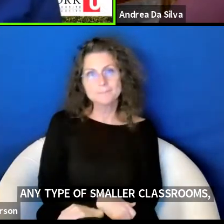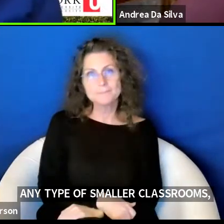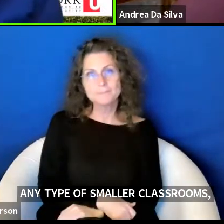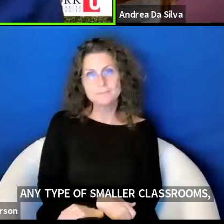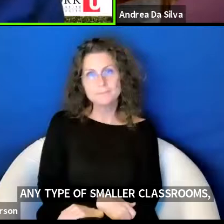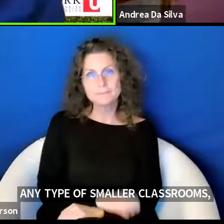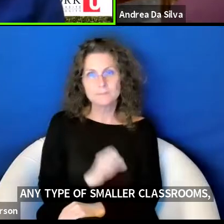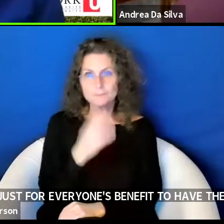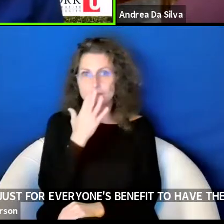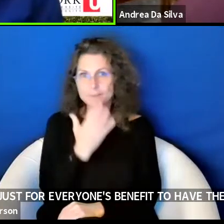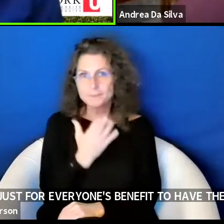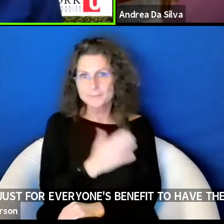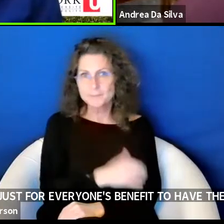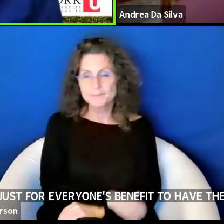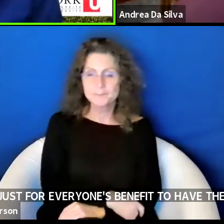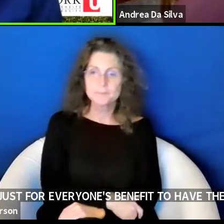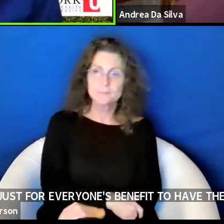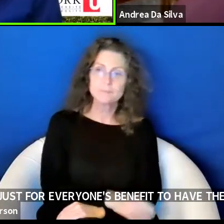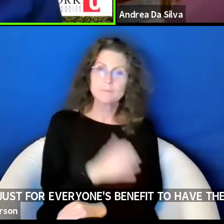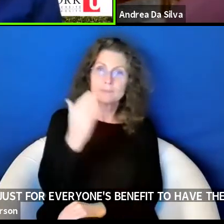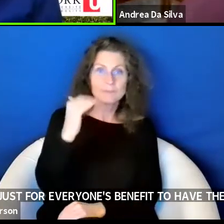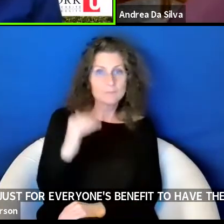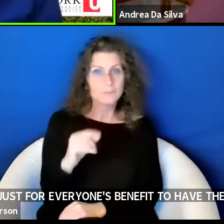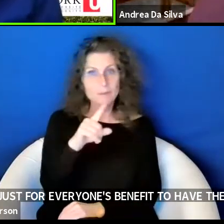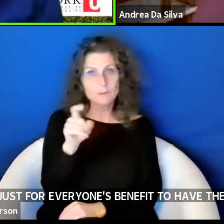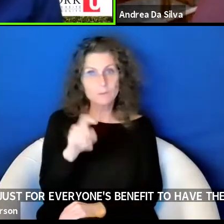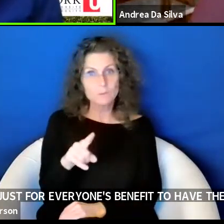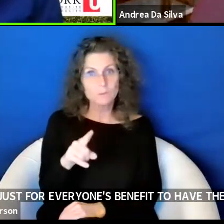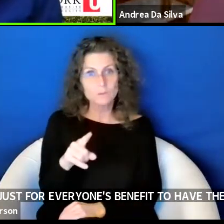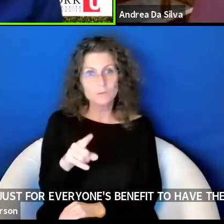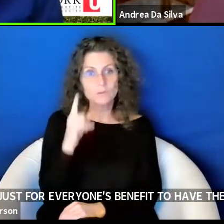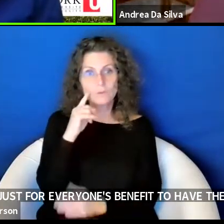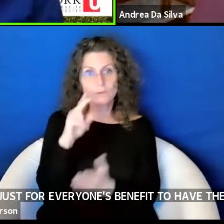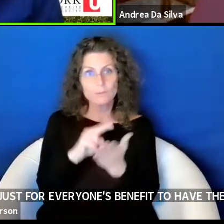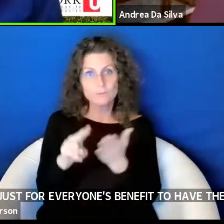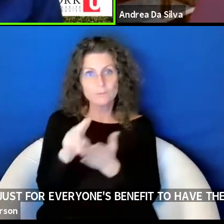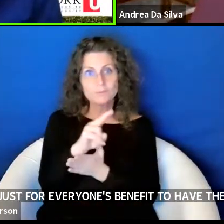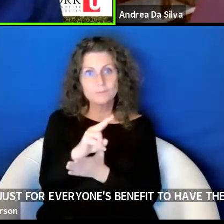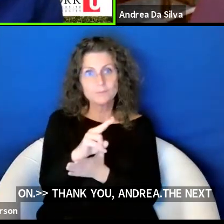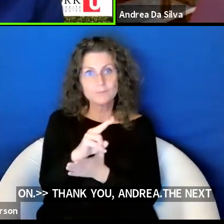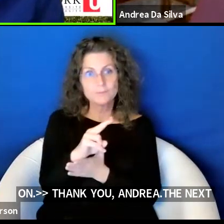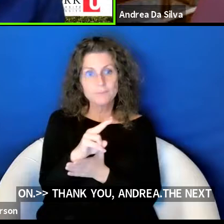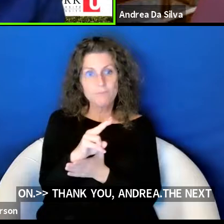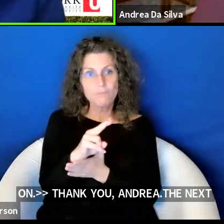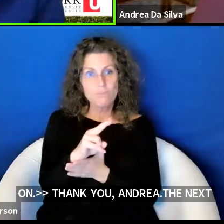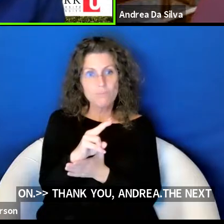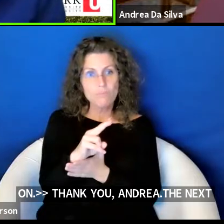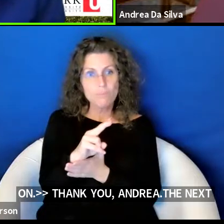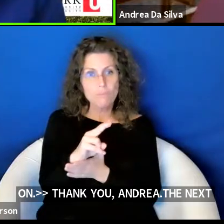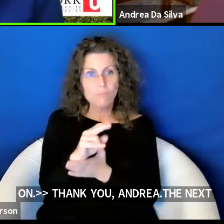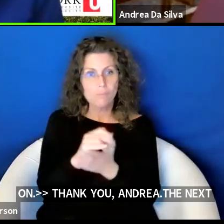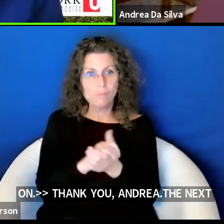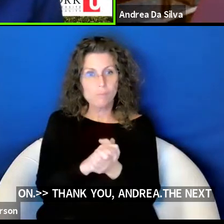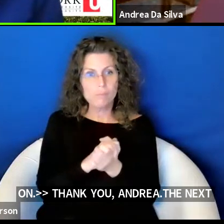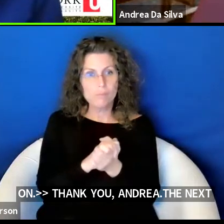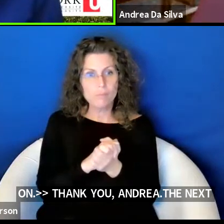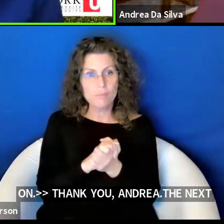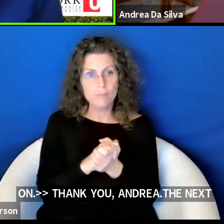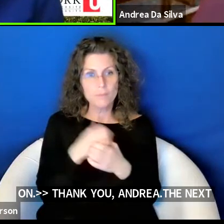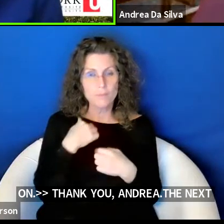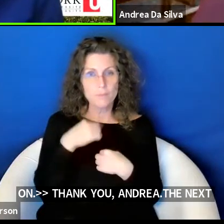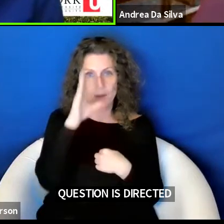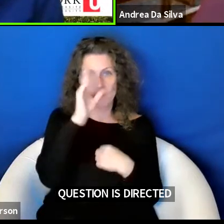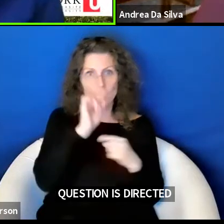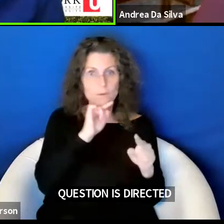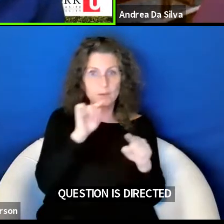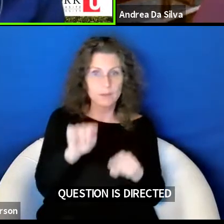Thank you, Andrea. The next question is directed to the university, and I'll answer, but I'll also invite